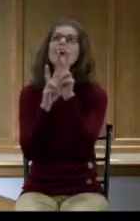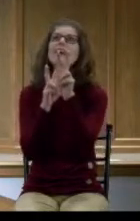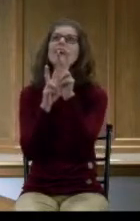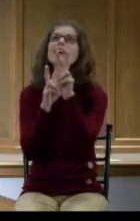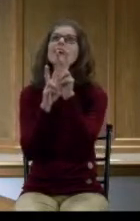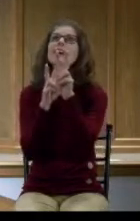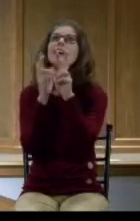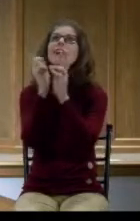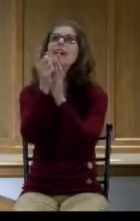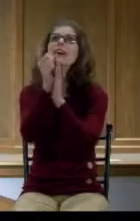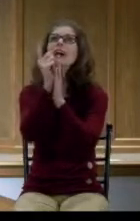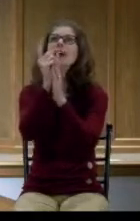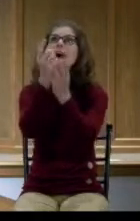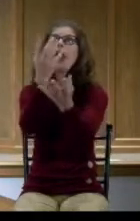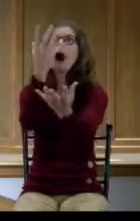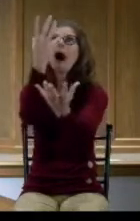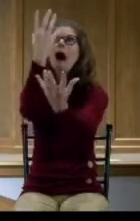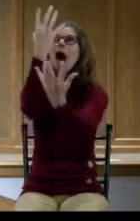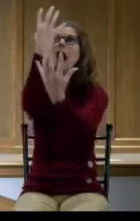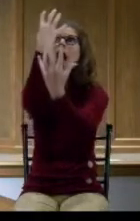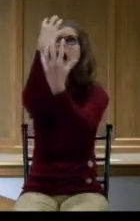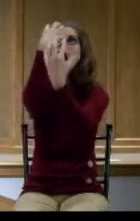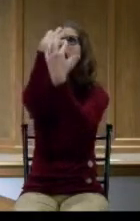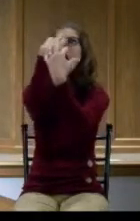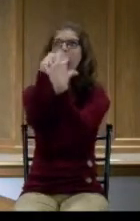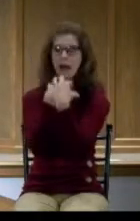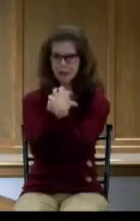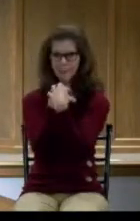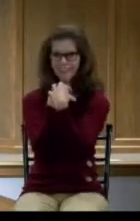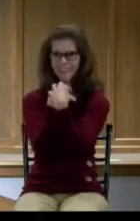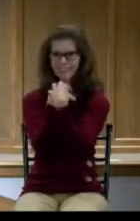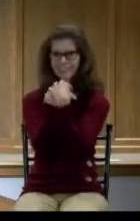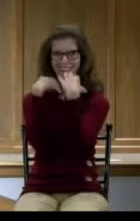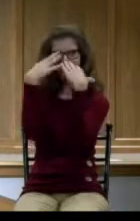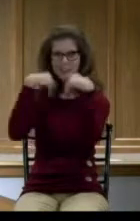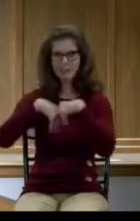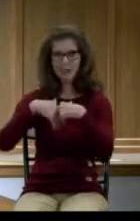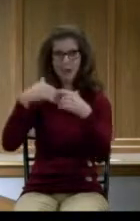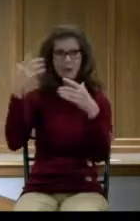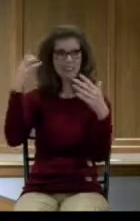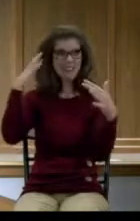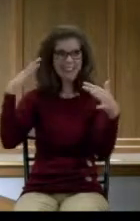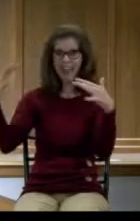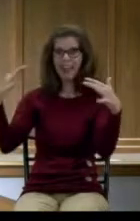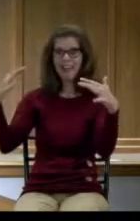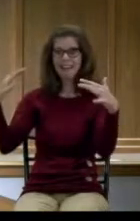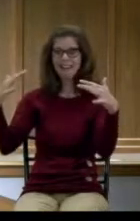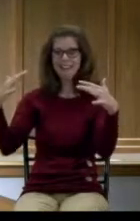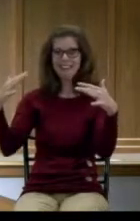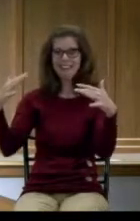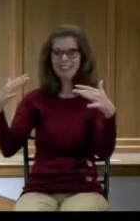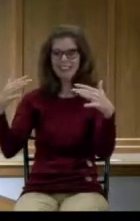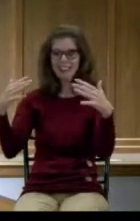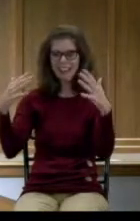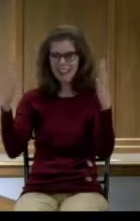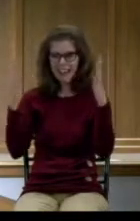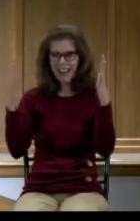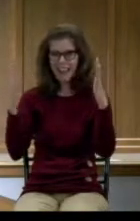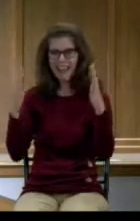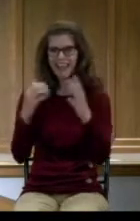at the moment that he fell. And so it was this just towering just boom, and Hagrid or Snow Grid slammed into the